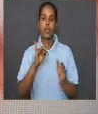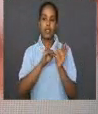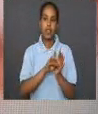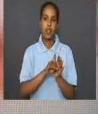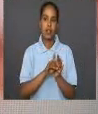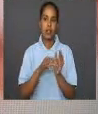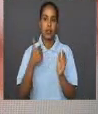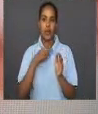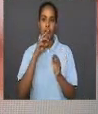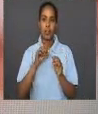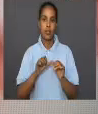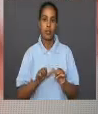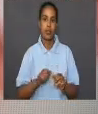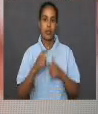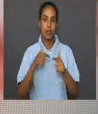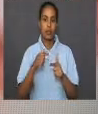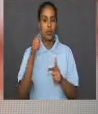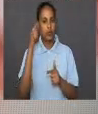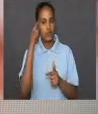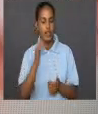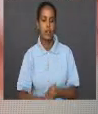salts we are going to consider.